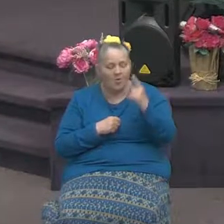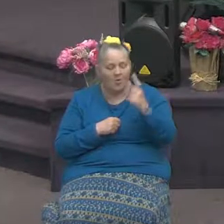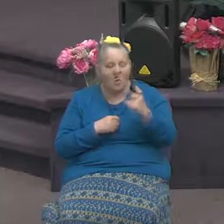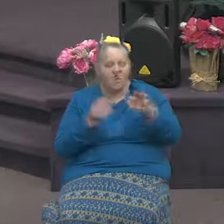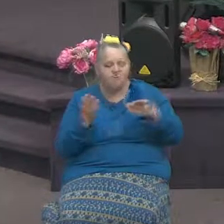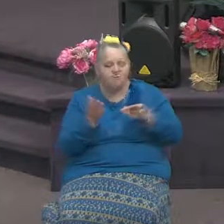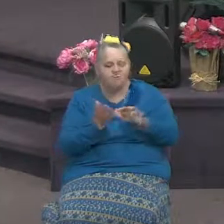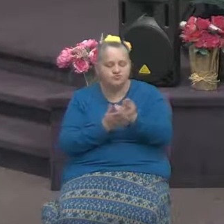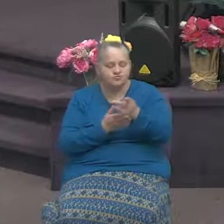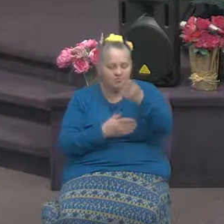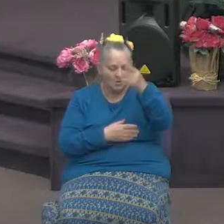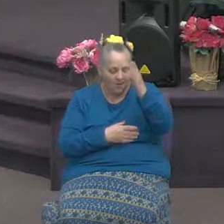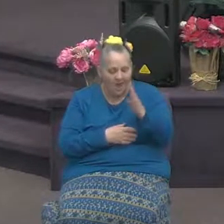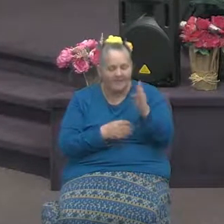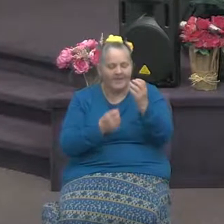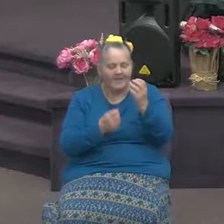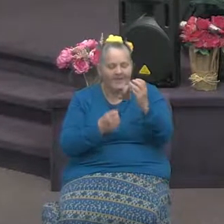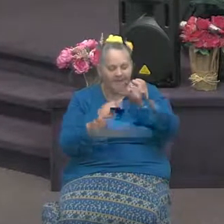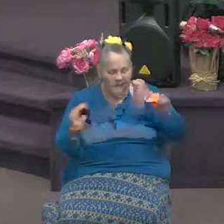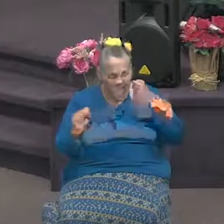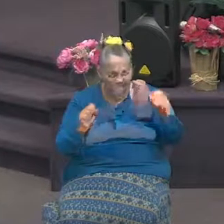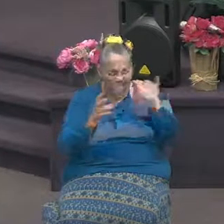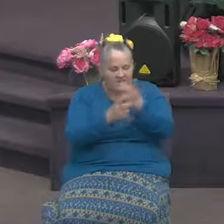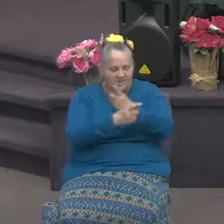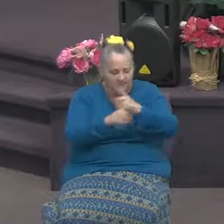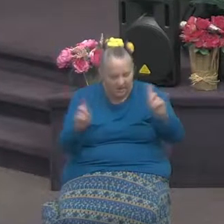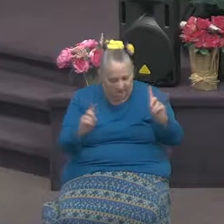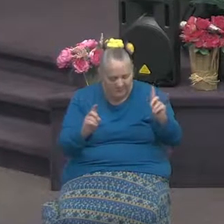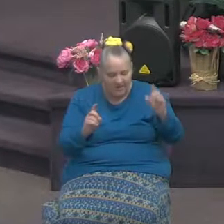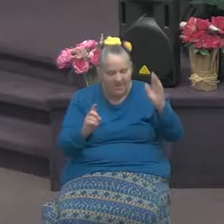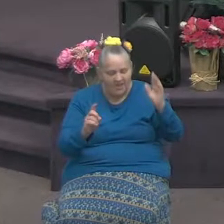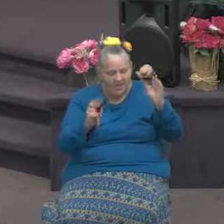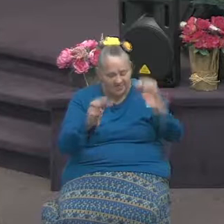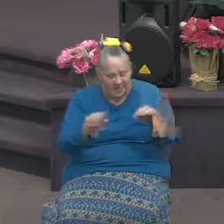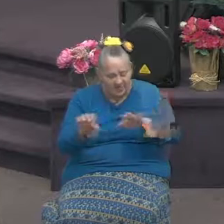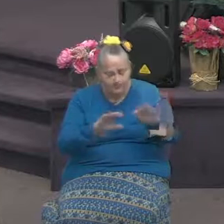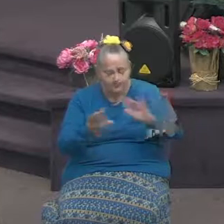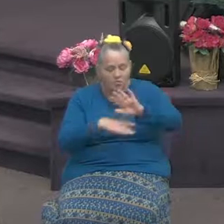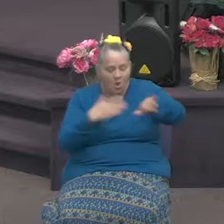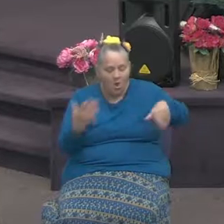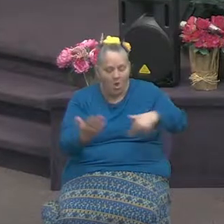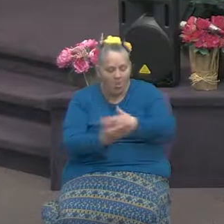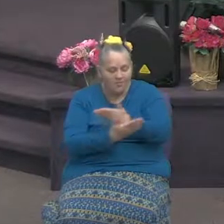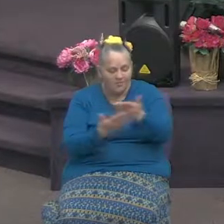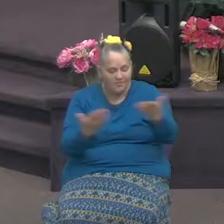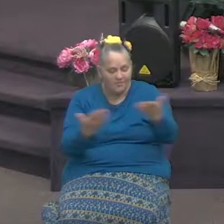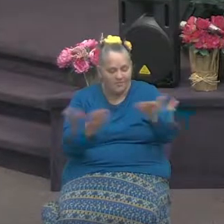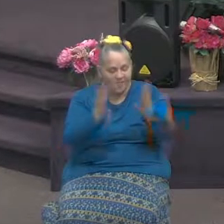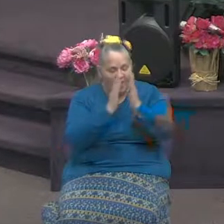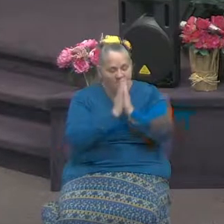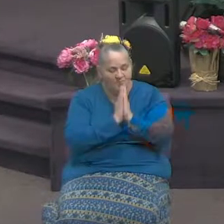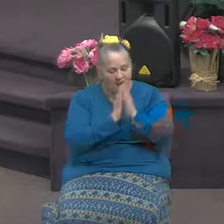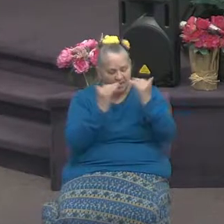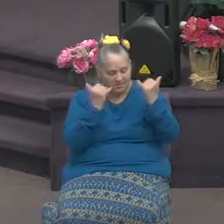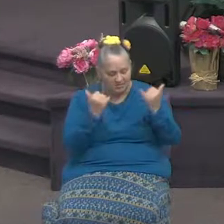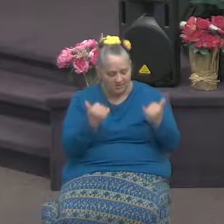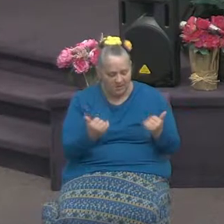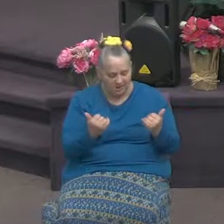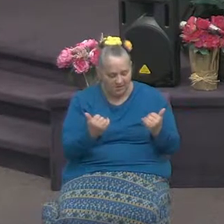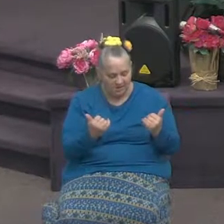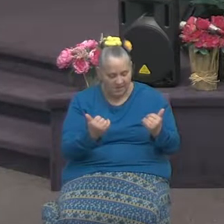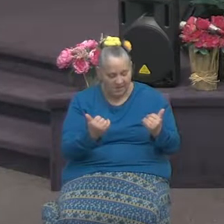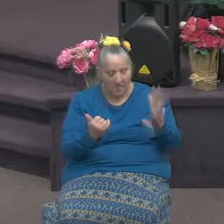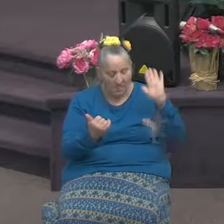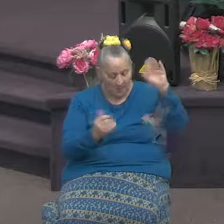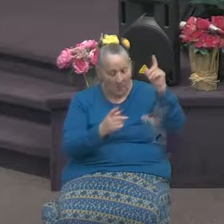true God that can save, that can deliver, and that can do all things. I pray today that